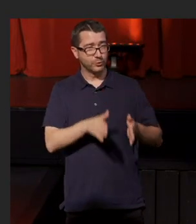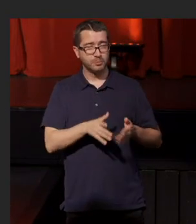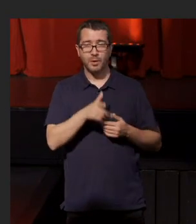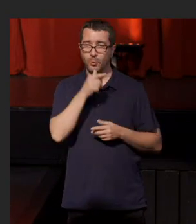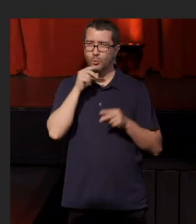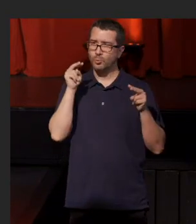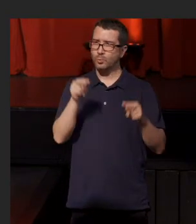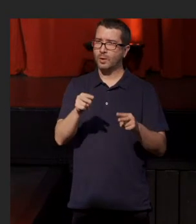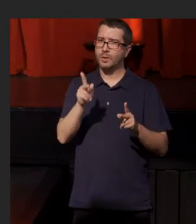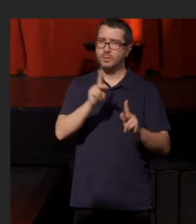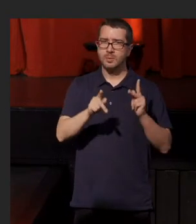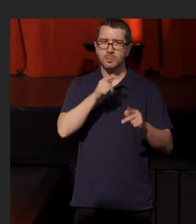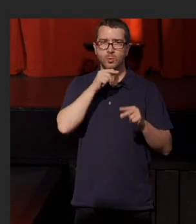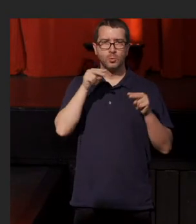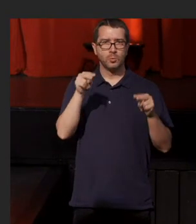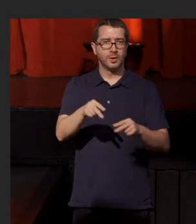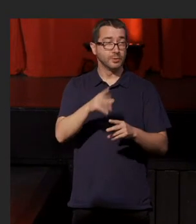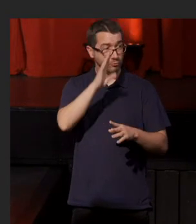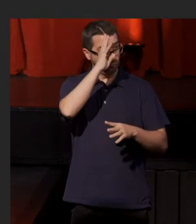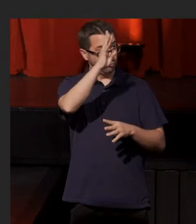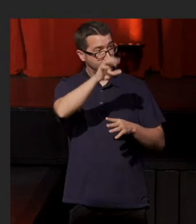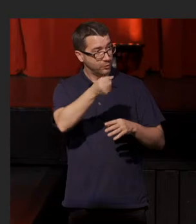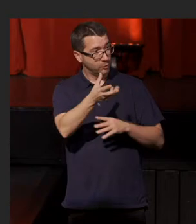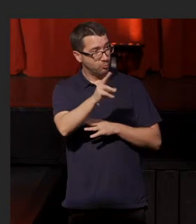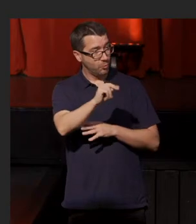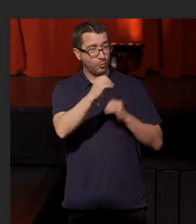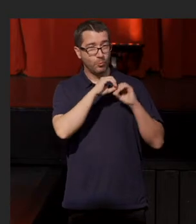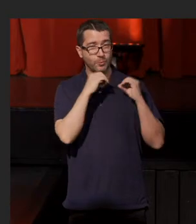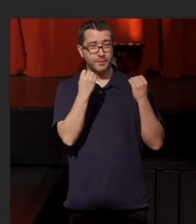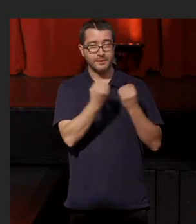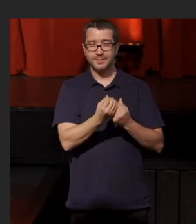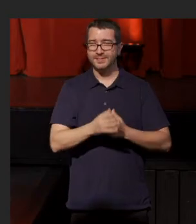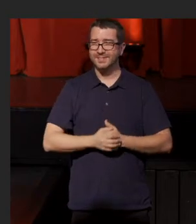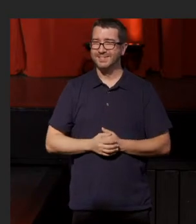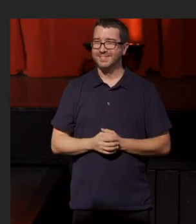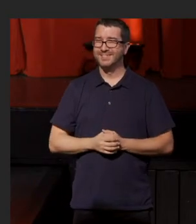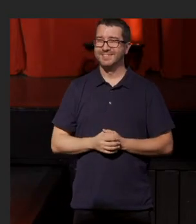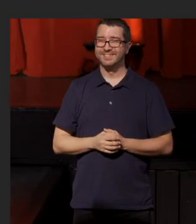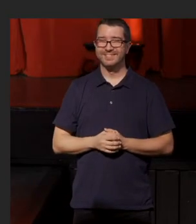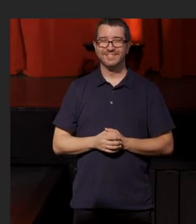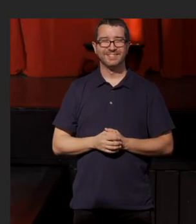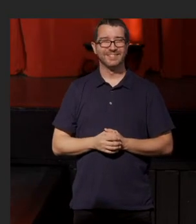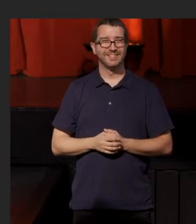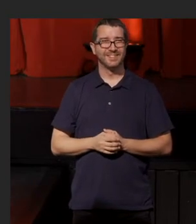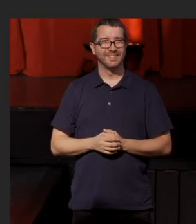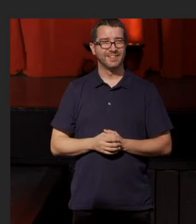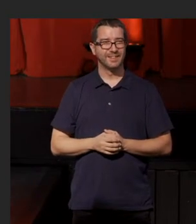all. She created the organization. I know, right?